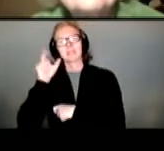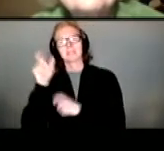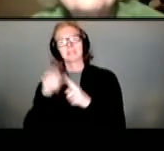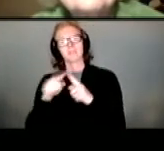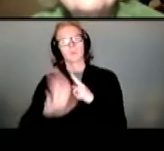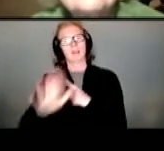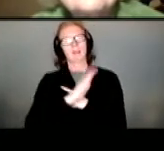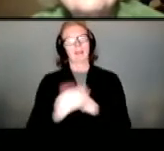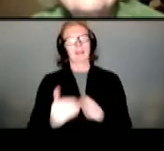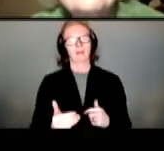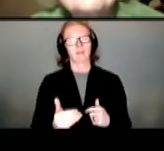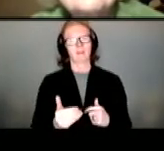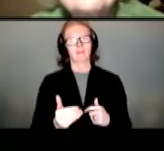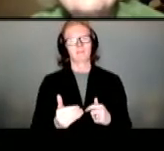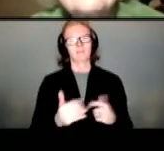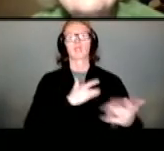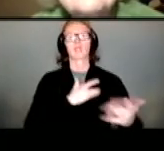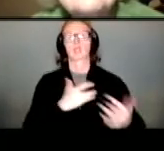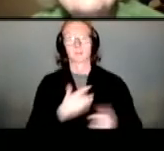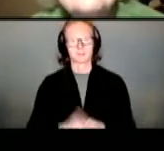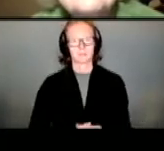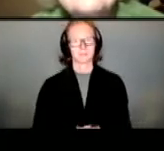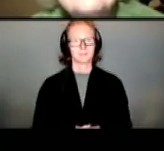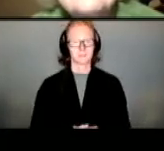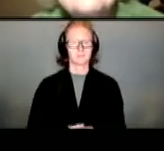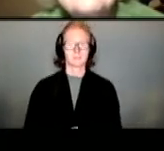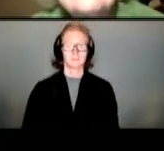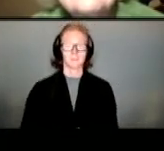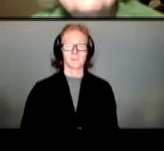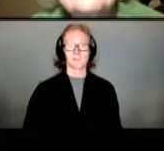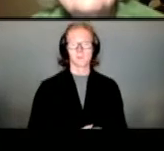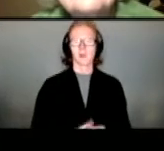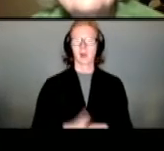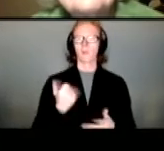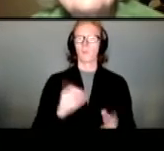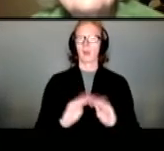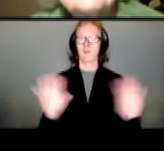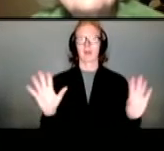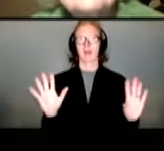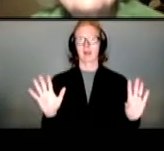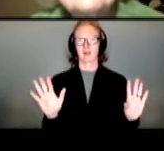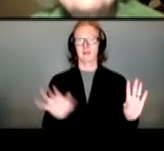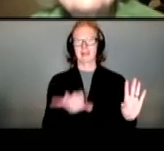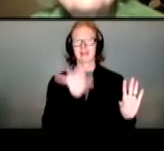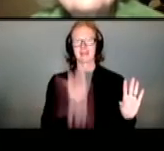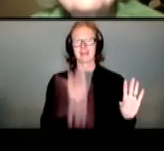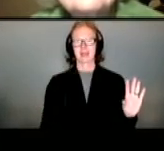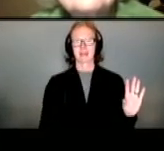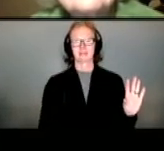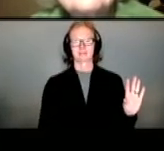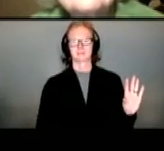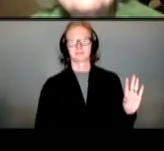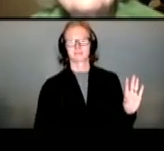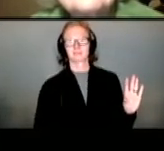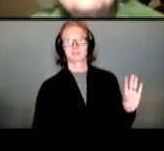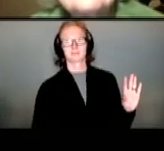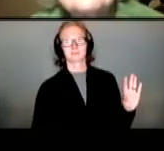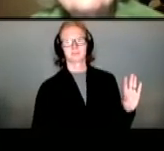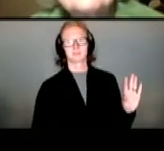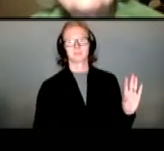to see done. So I just want to make it clear that that's not necessarily more